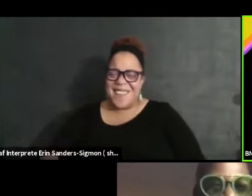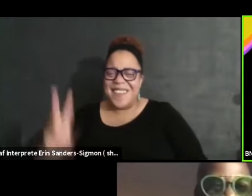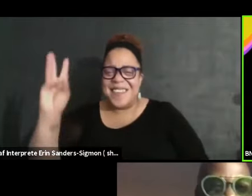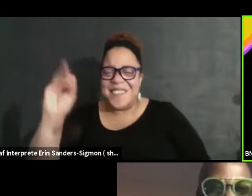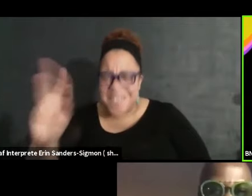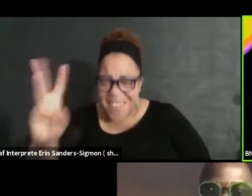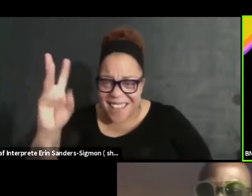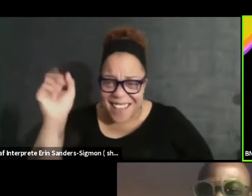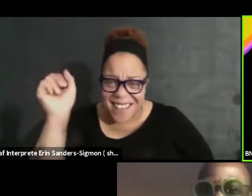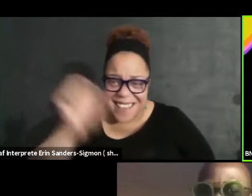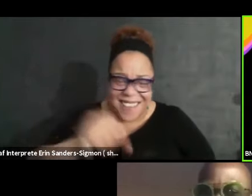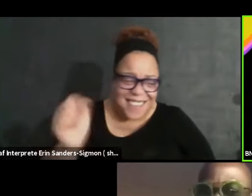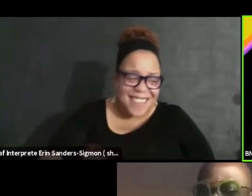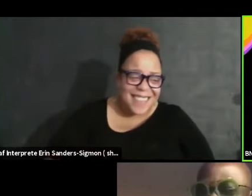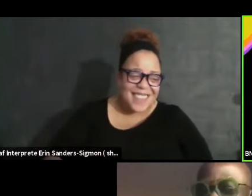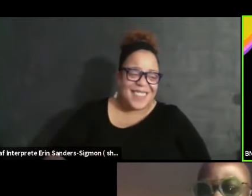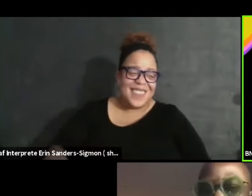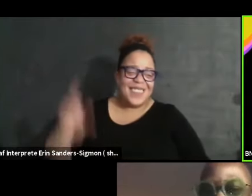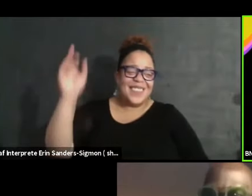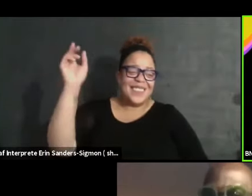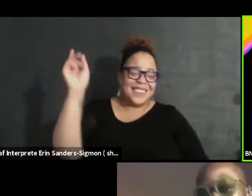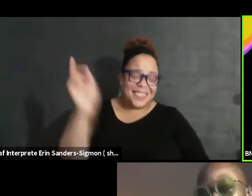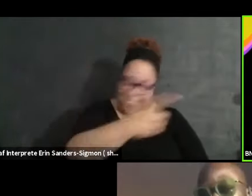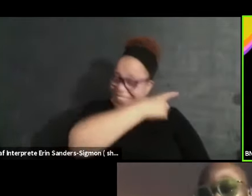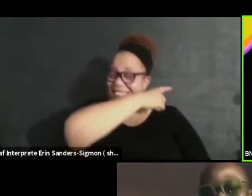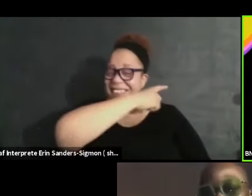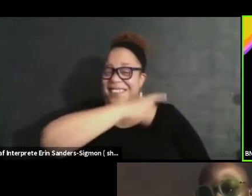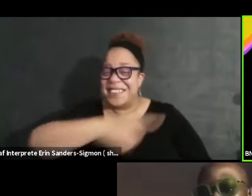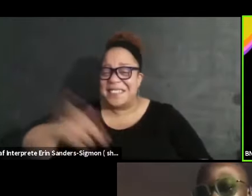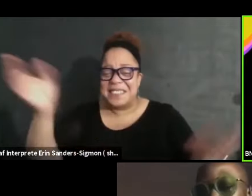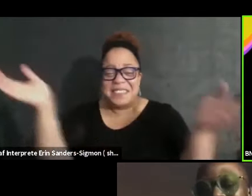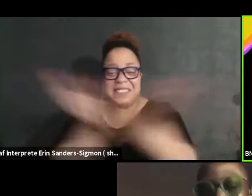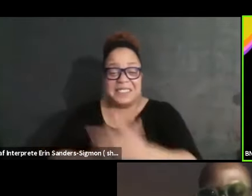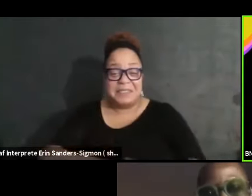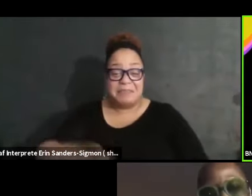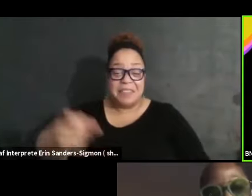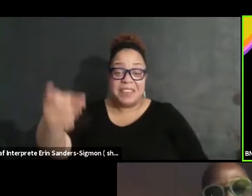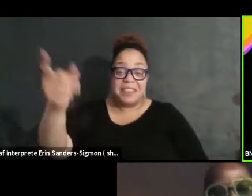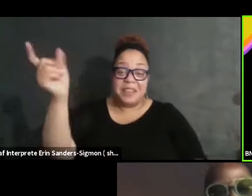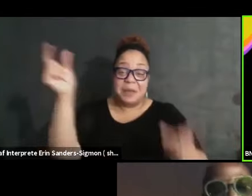Damn, Words, Beats, and Life. Wow.